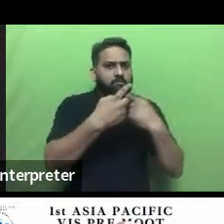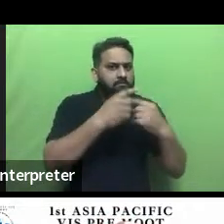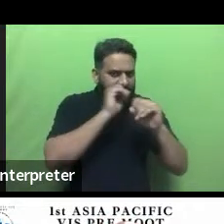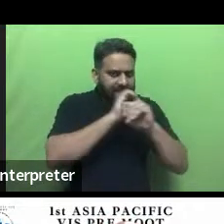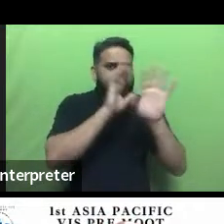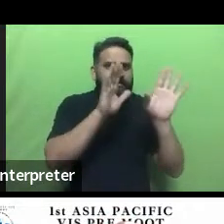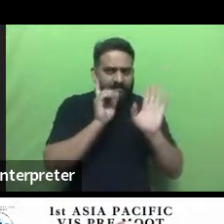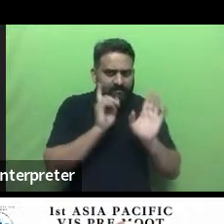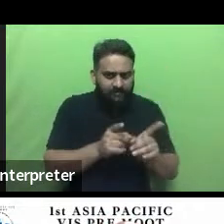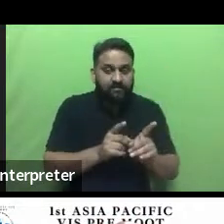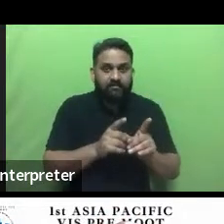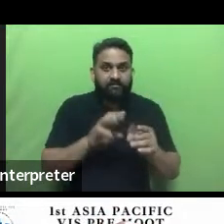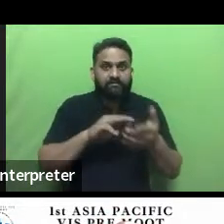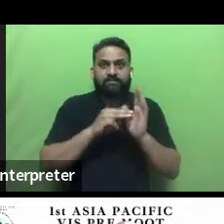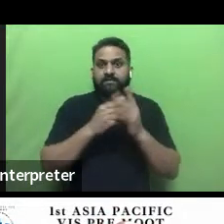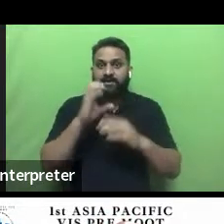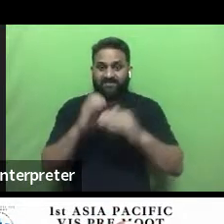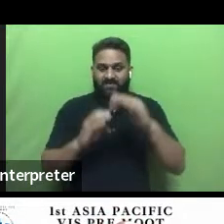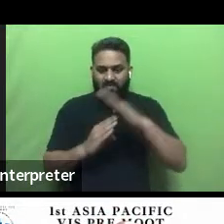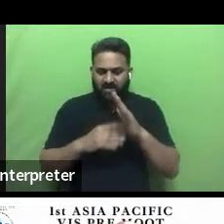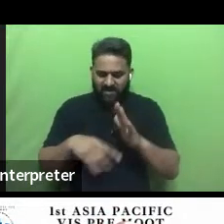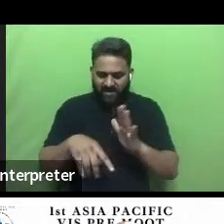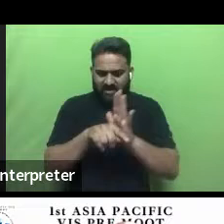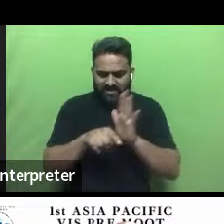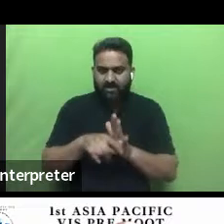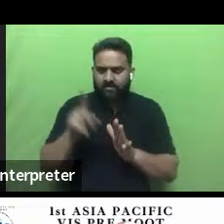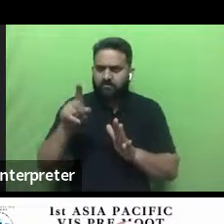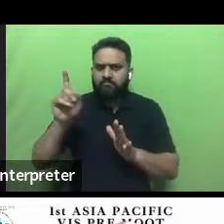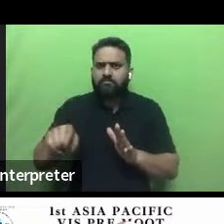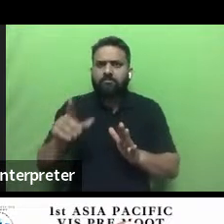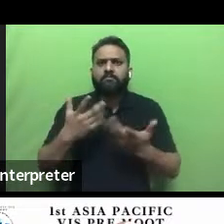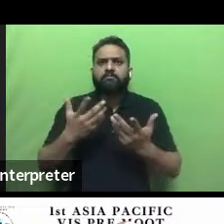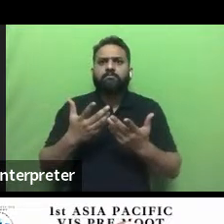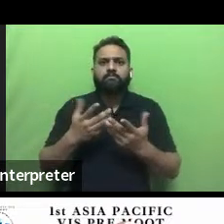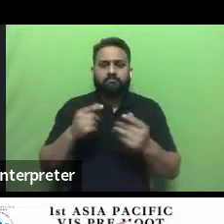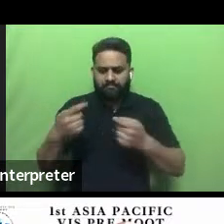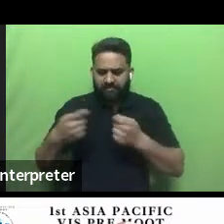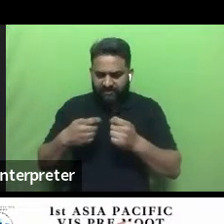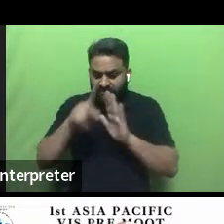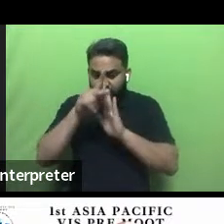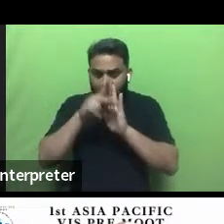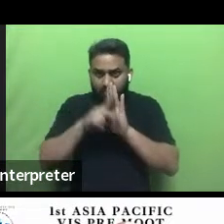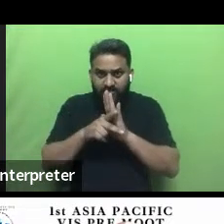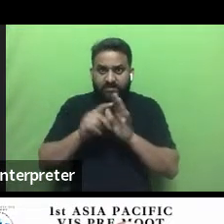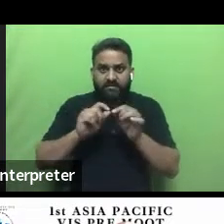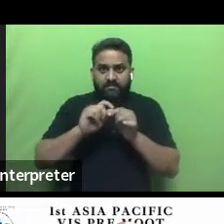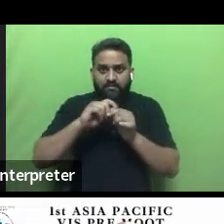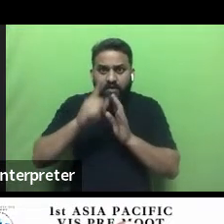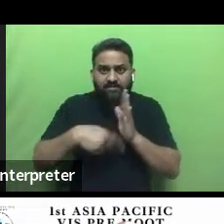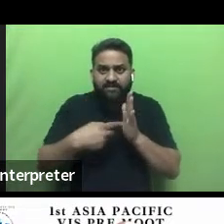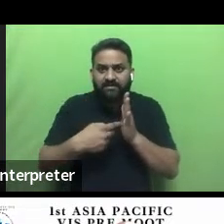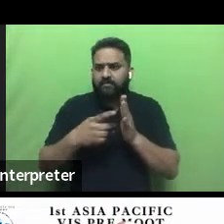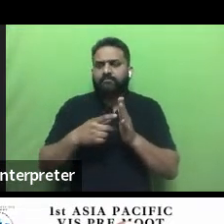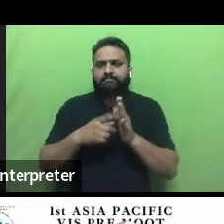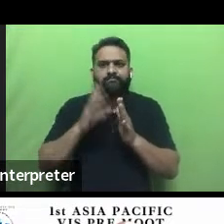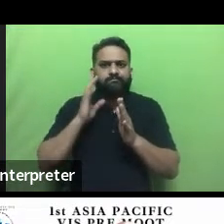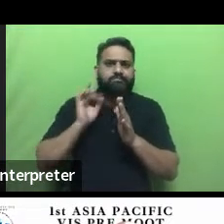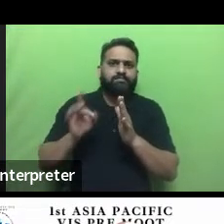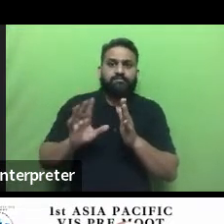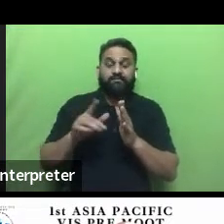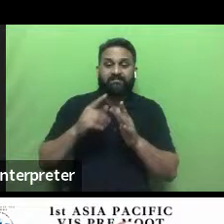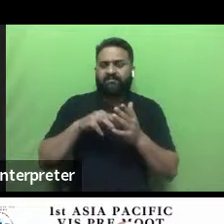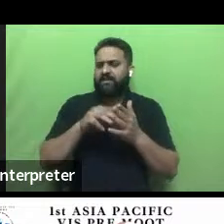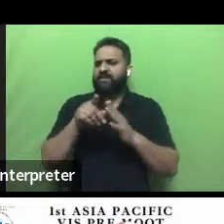by entering into a contract, she wouldn't go against the business policy. These instances indicate that